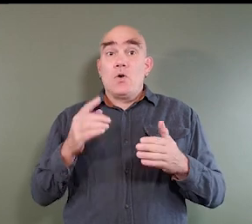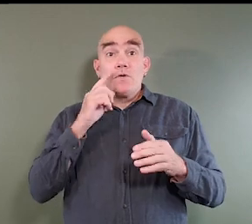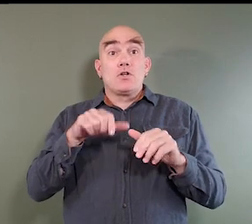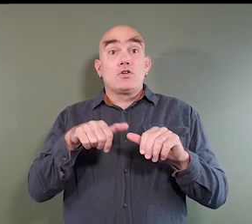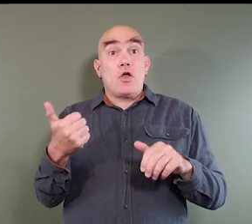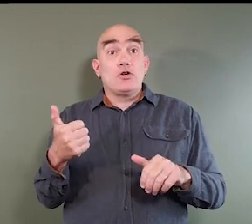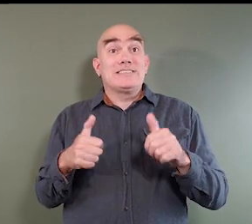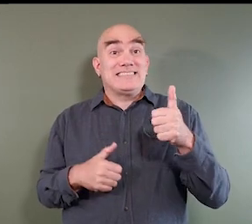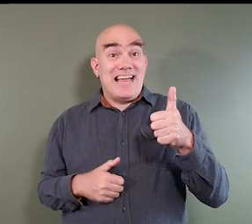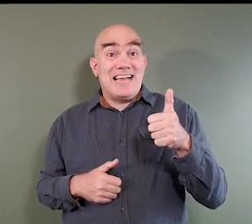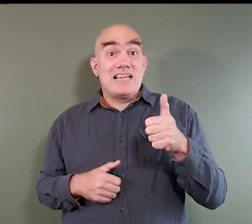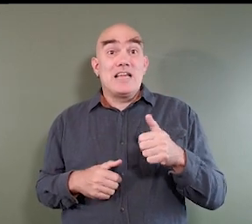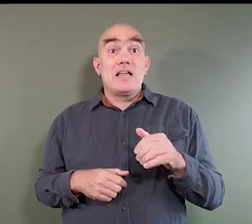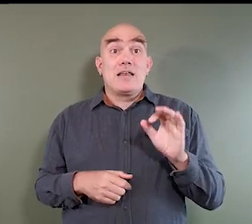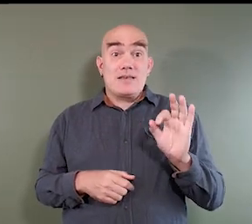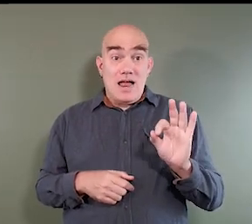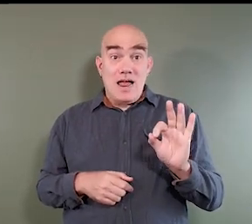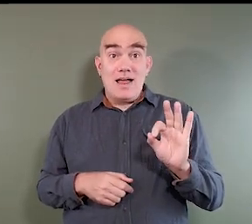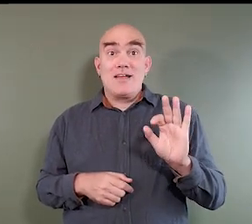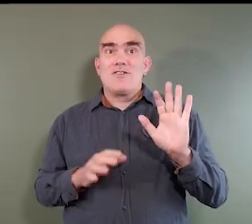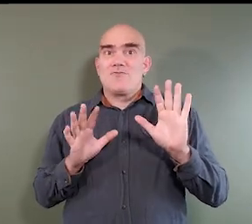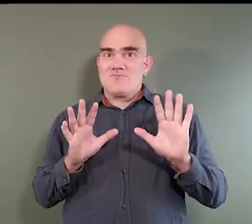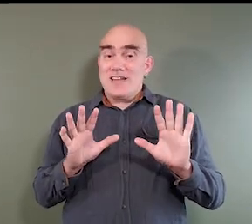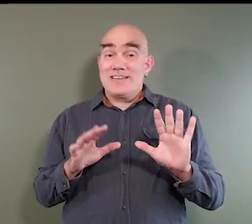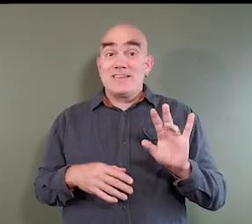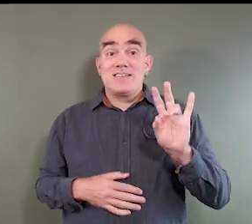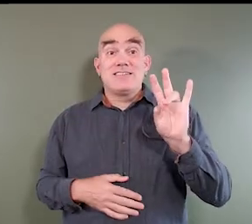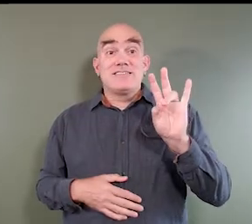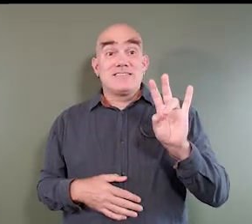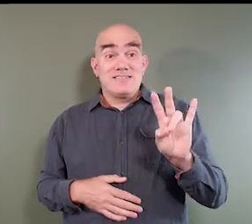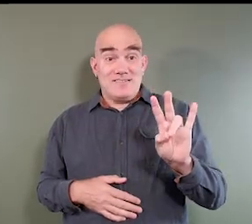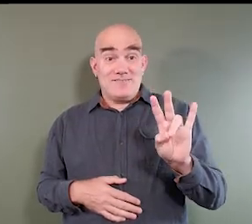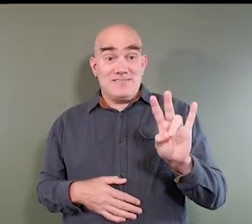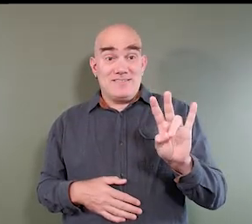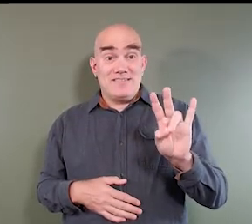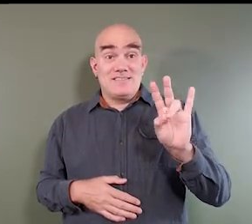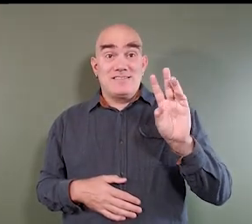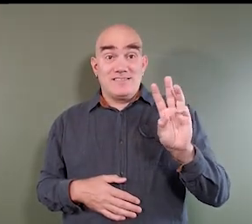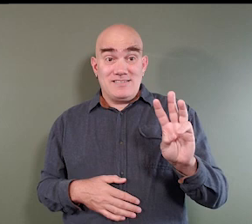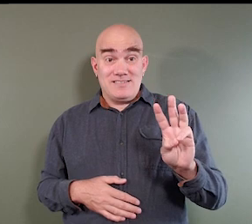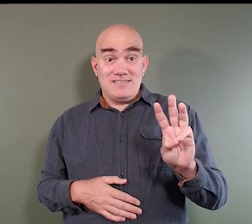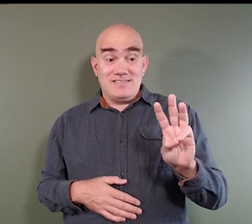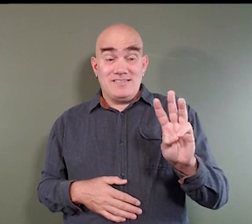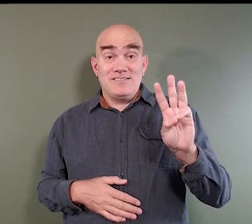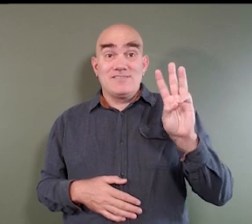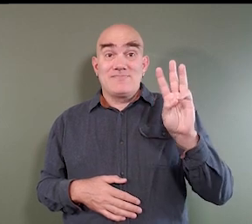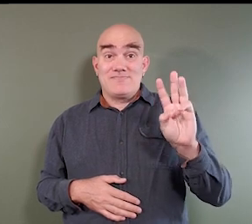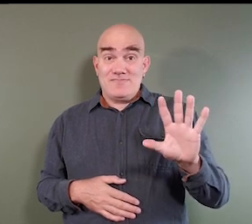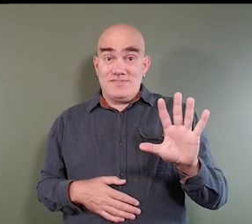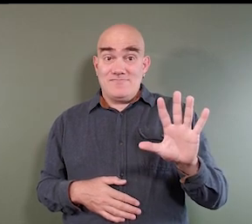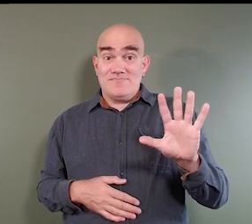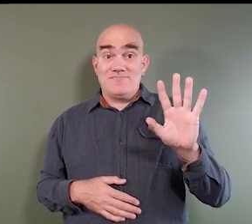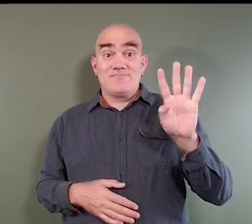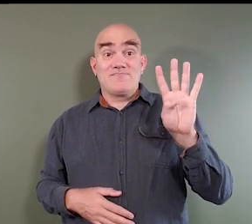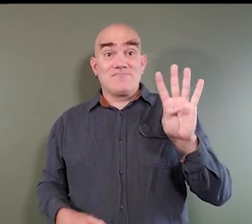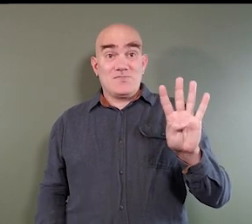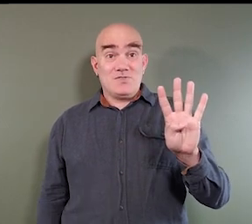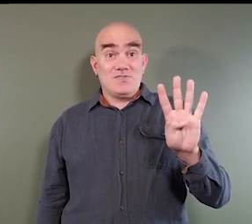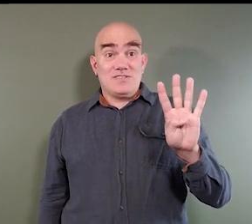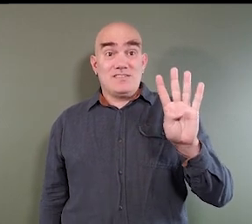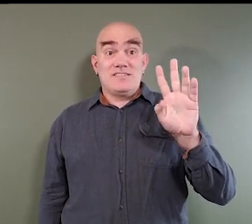go for another 10, 9, great, 7,